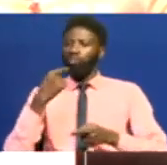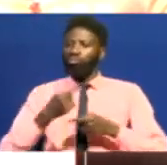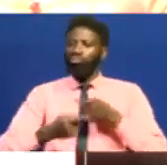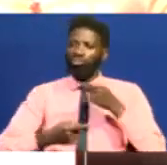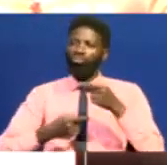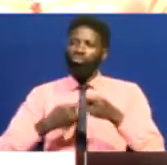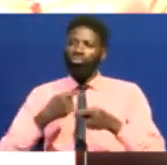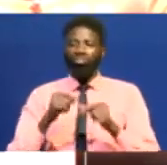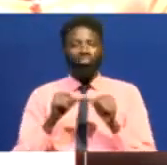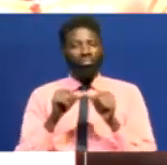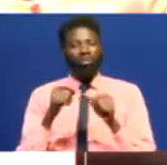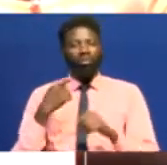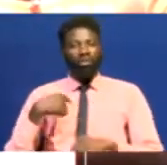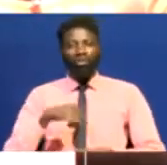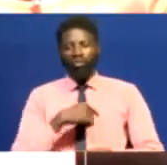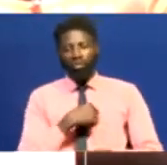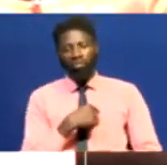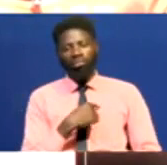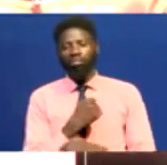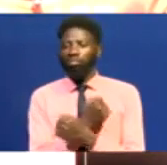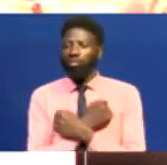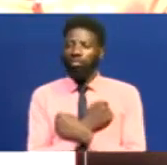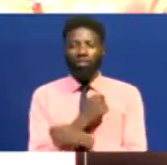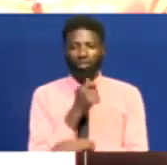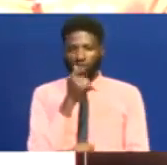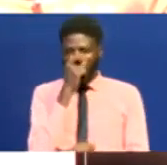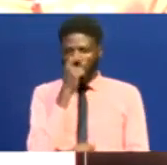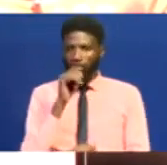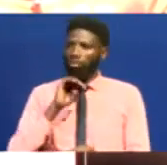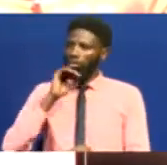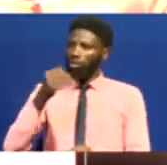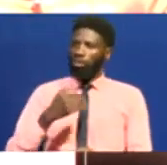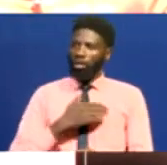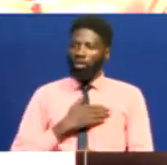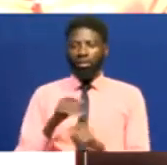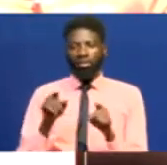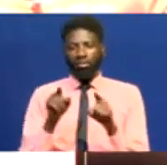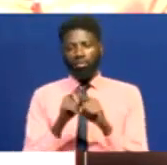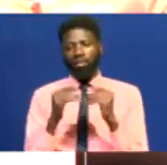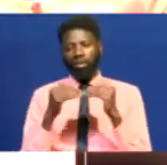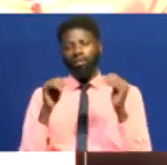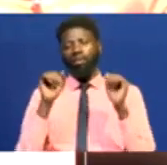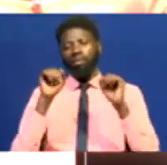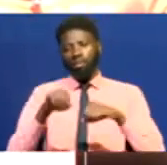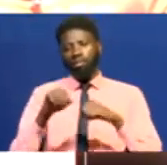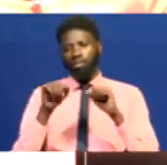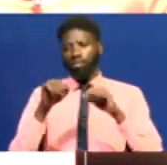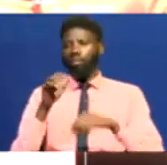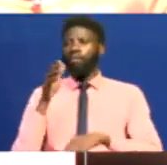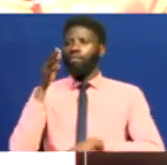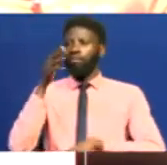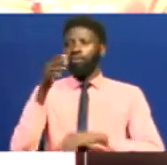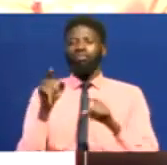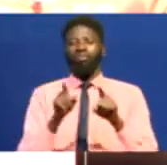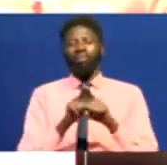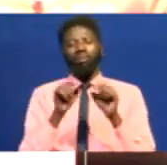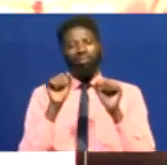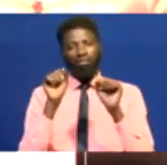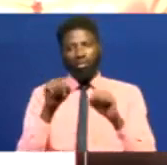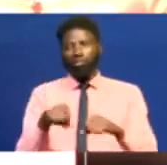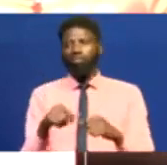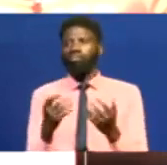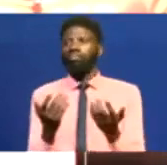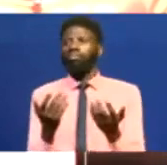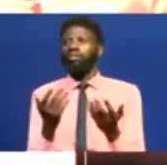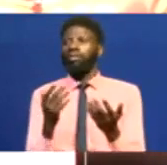and we usually wish that our city could get to those levels so that maybe in future you can also be able to